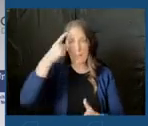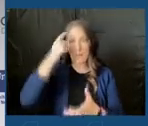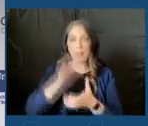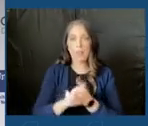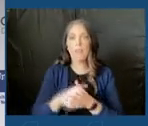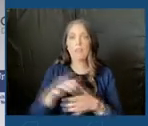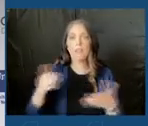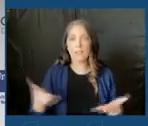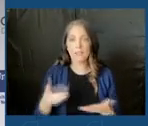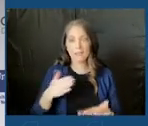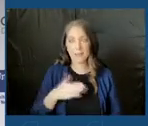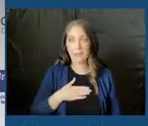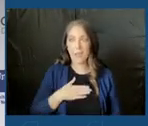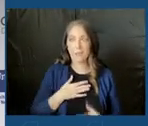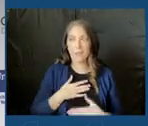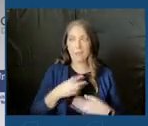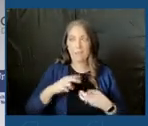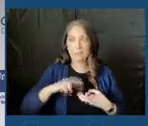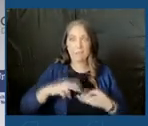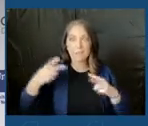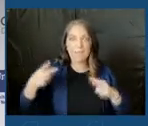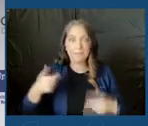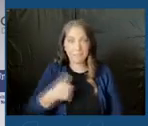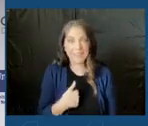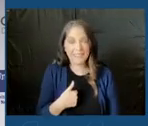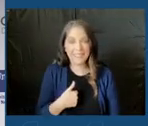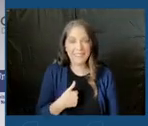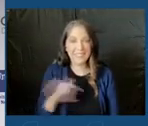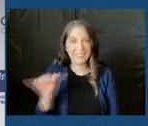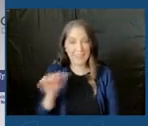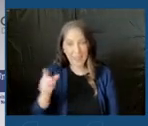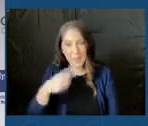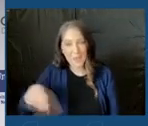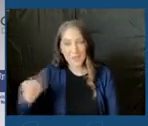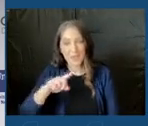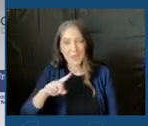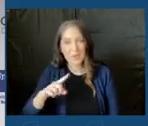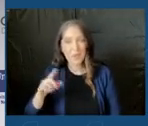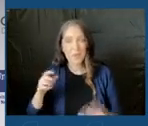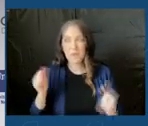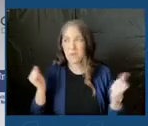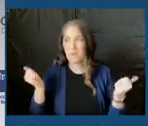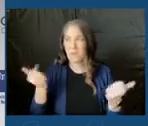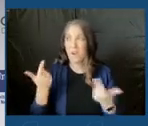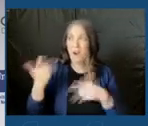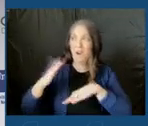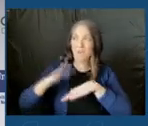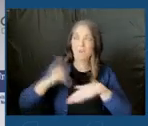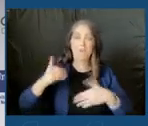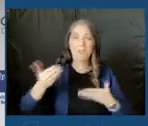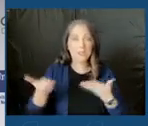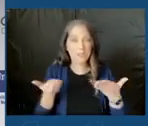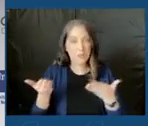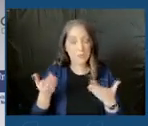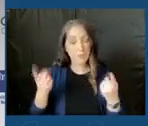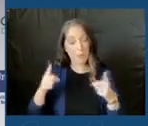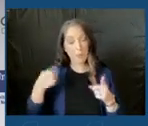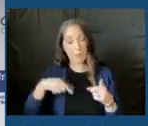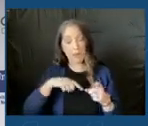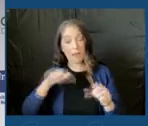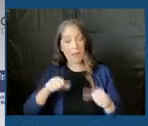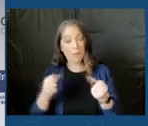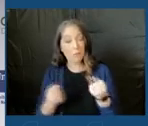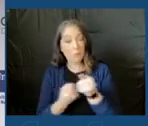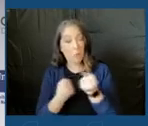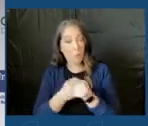in my DNA, as it is in all of yours. You've all been called to serve. But when we can support a program like